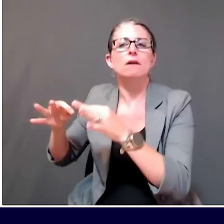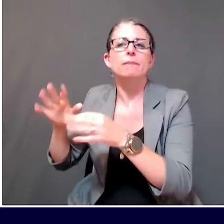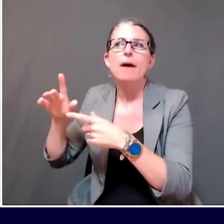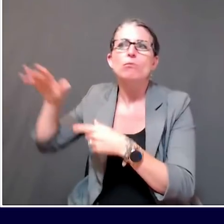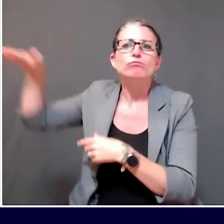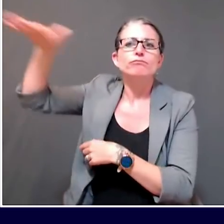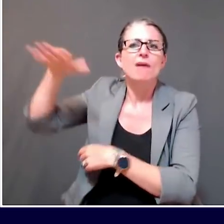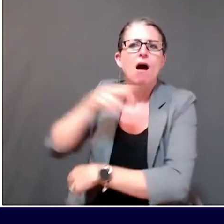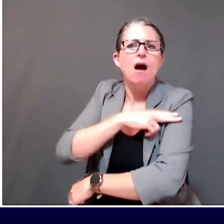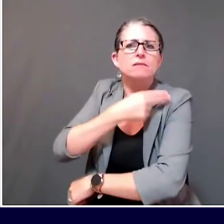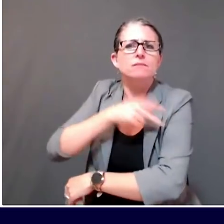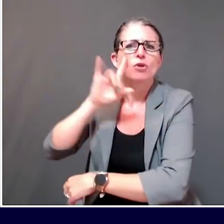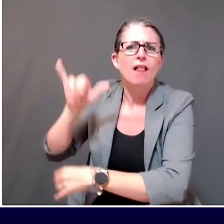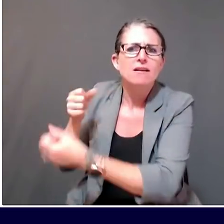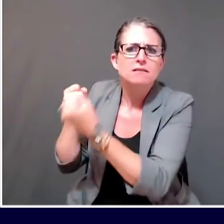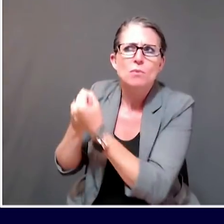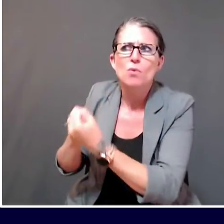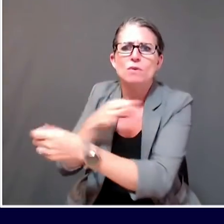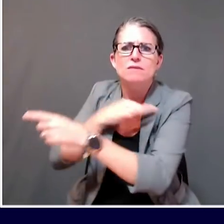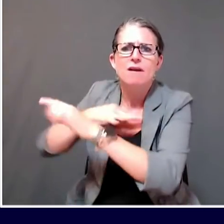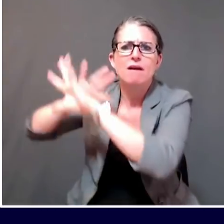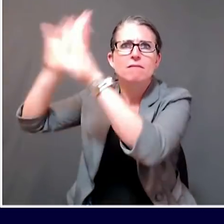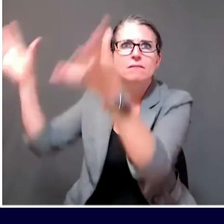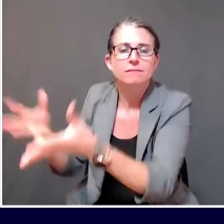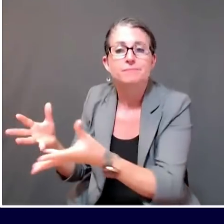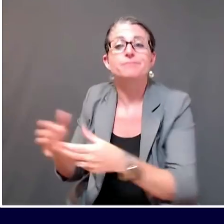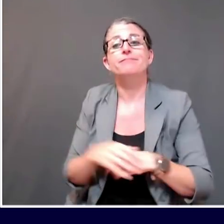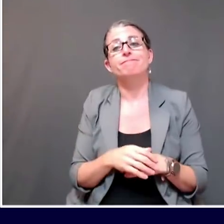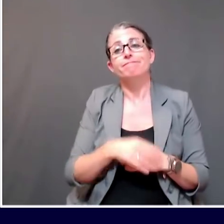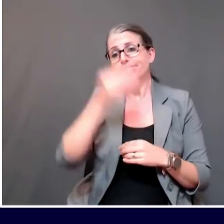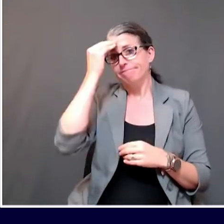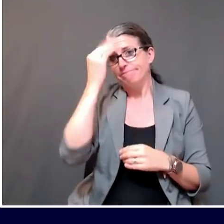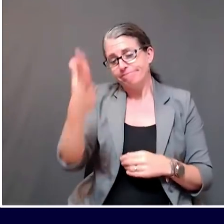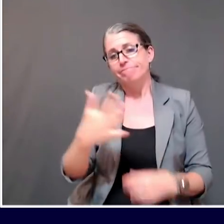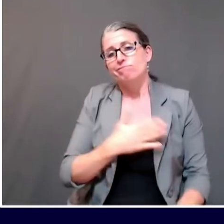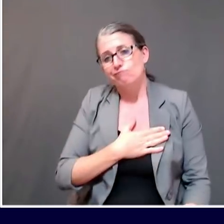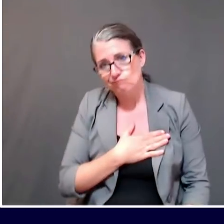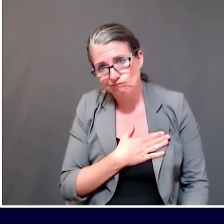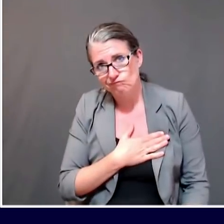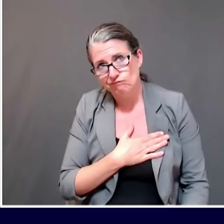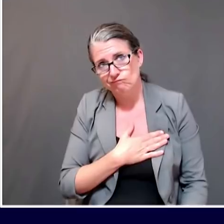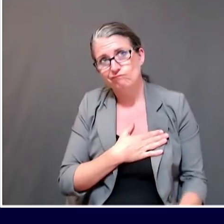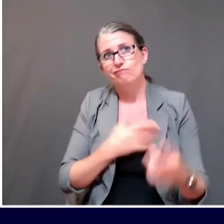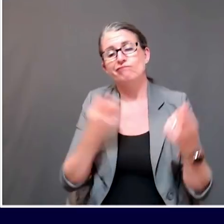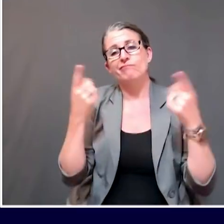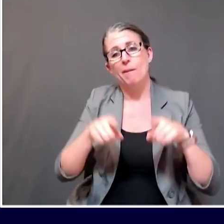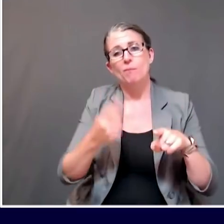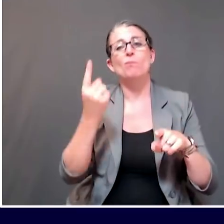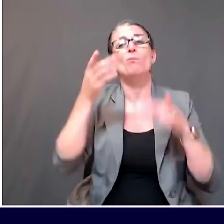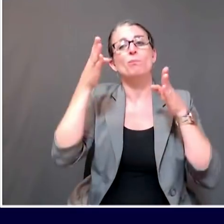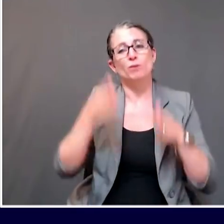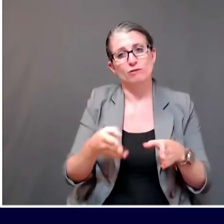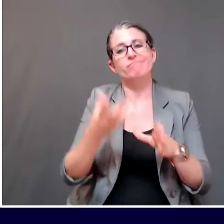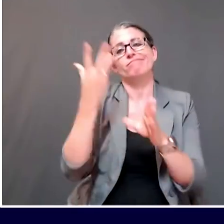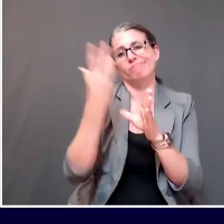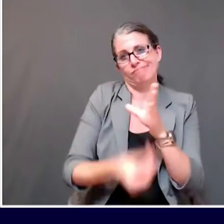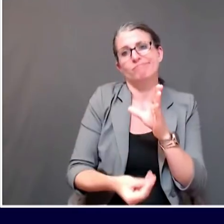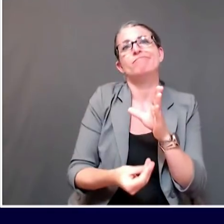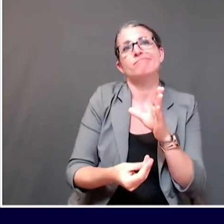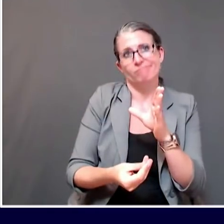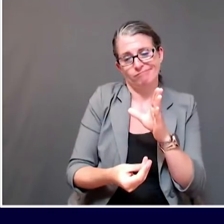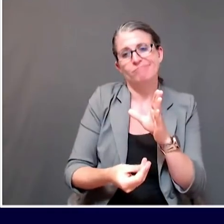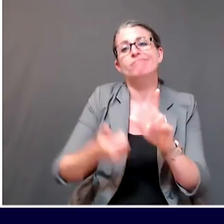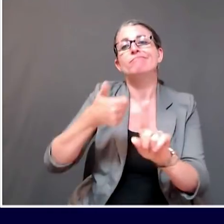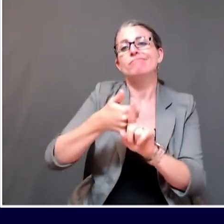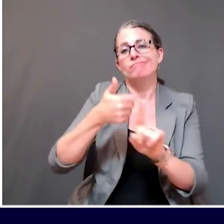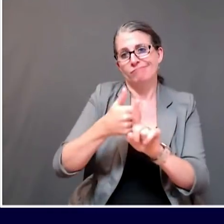Maine CDC is reporting an additional individual who has passed away with COVID-19 in Maine. He was a man